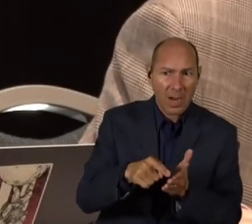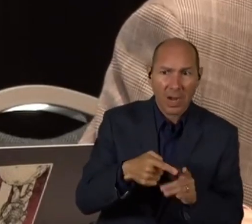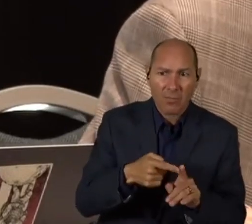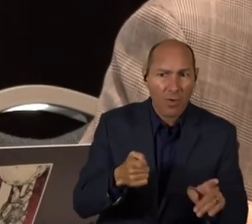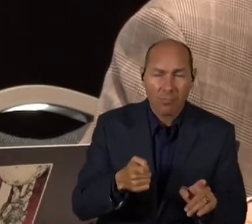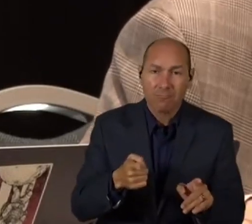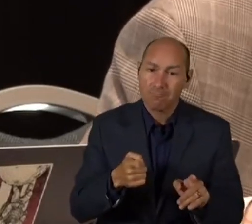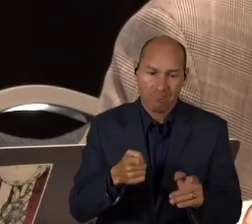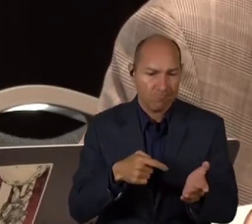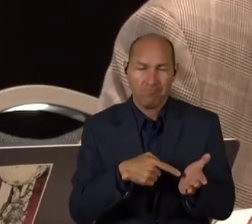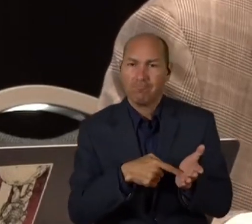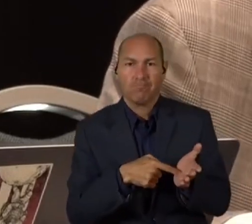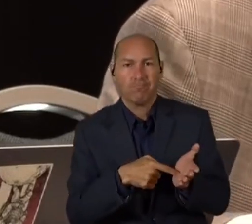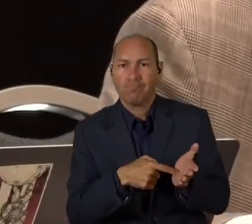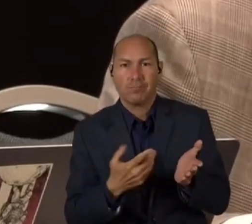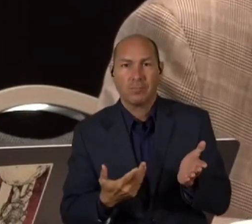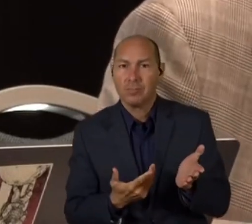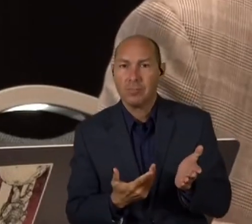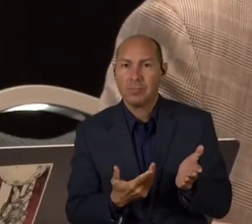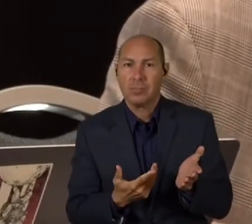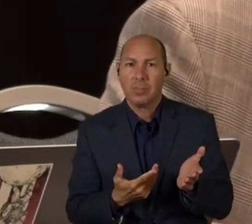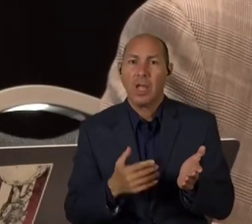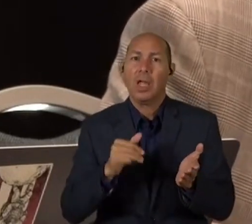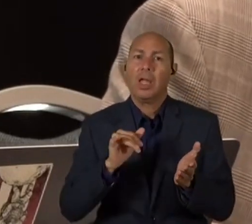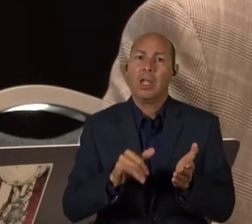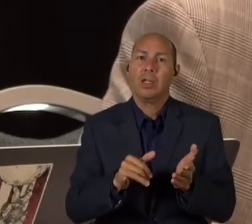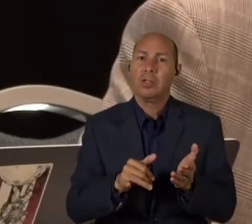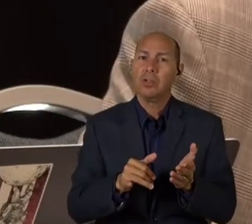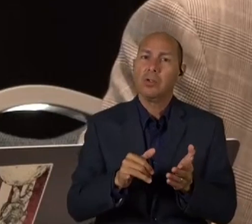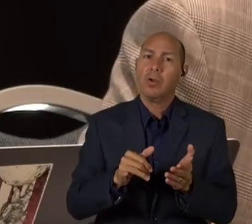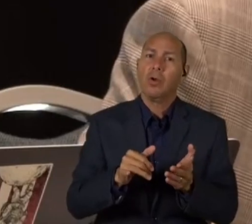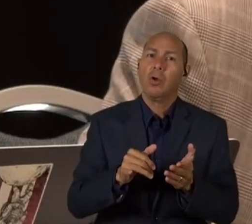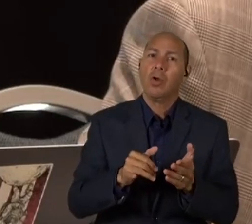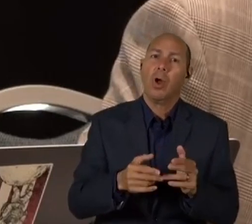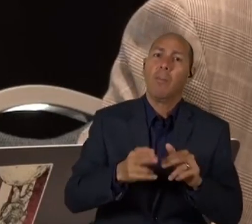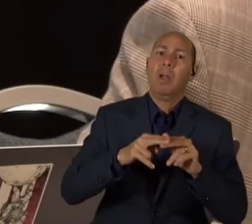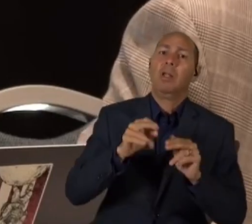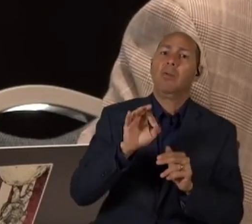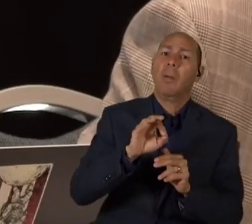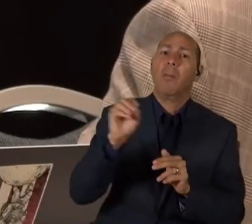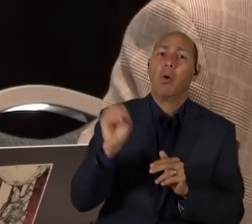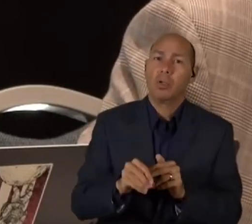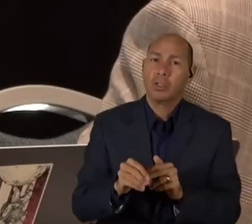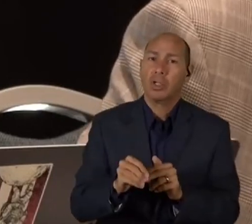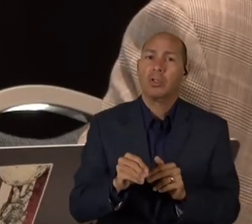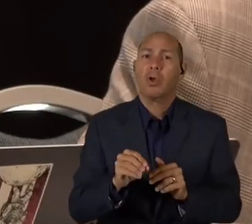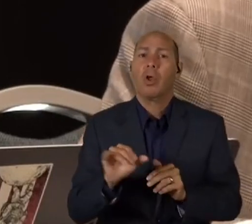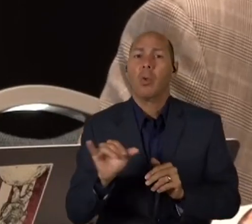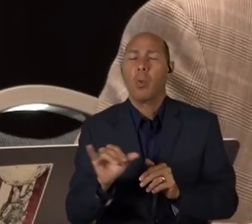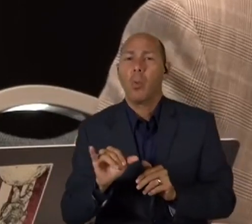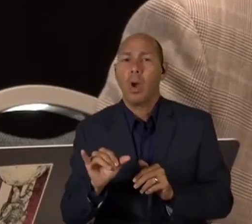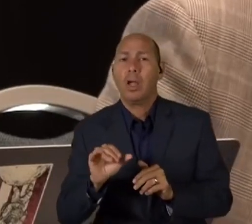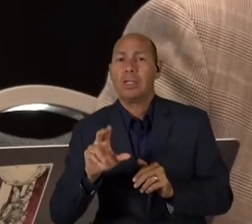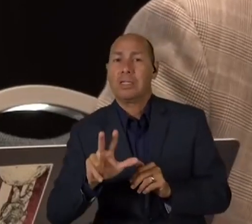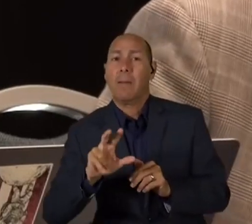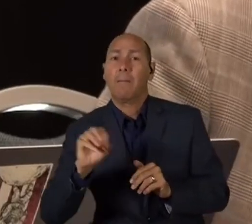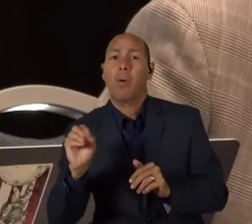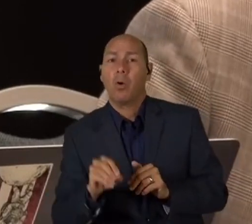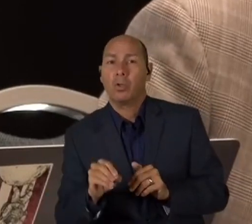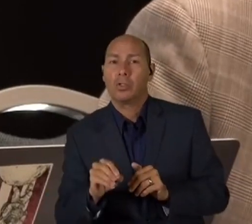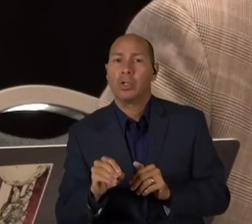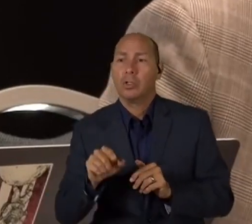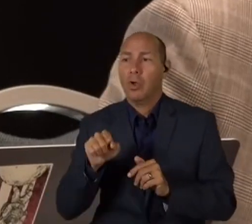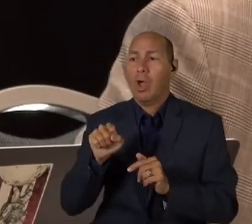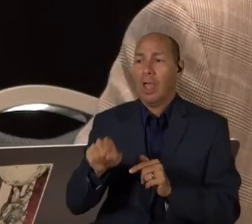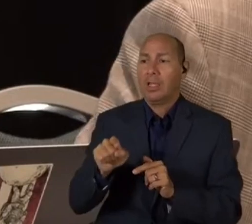The legislation would have increased spending by over 9% instead of the responsible 3% we worked on with the governor and legislative leaders up until that